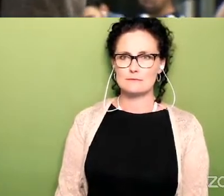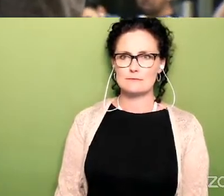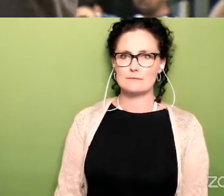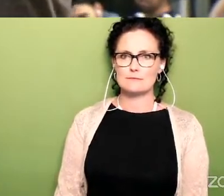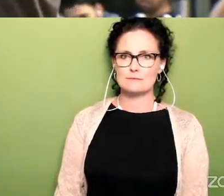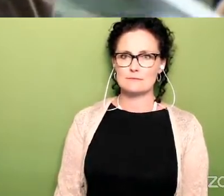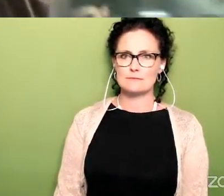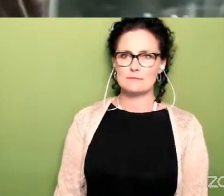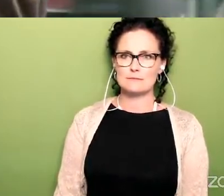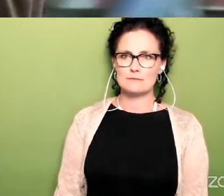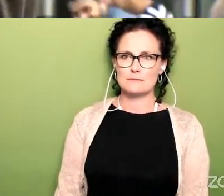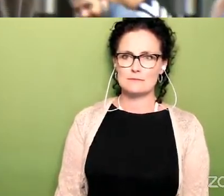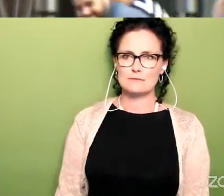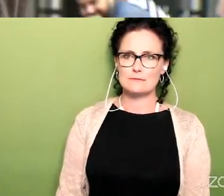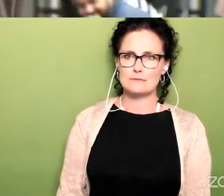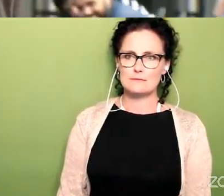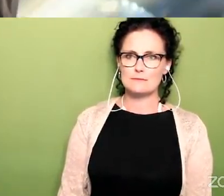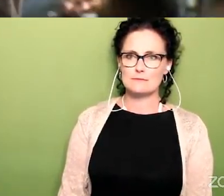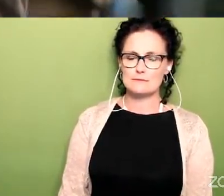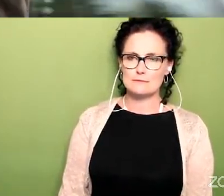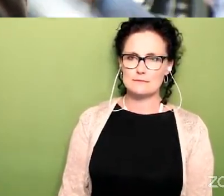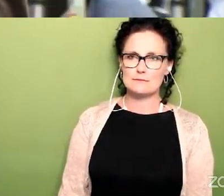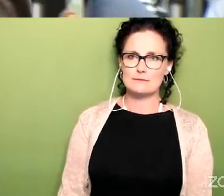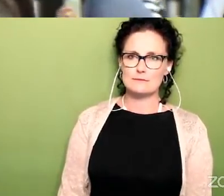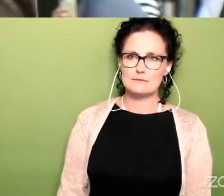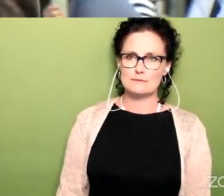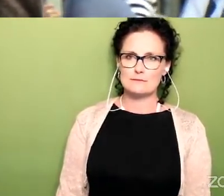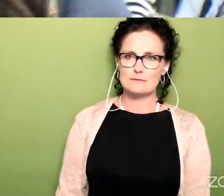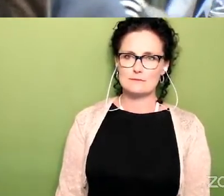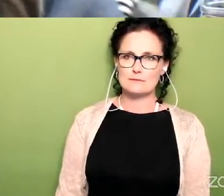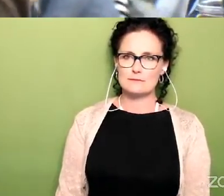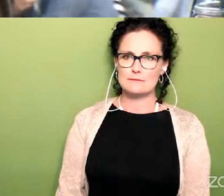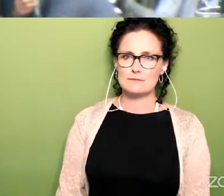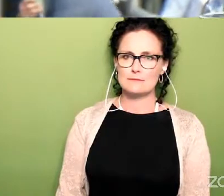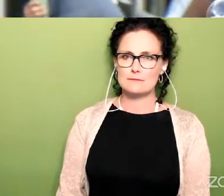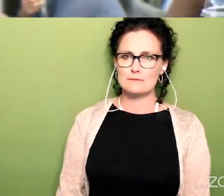Albert, Look at the sky. it looks like the rain is coming.